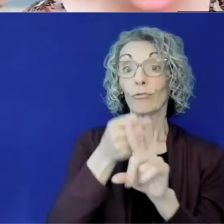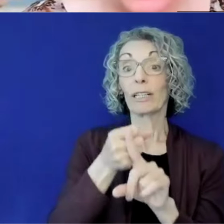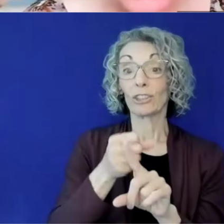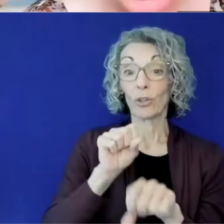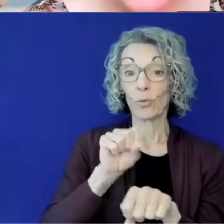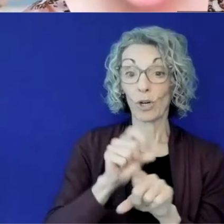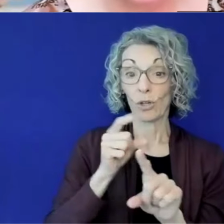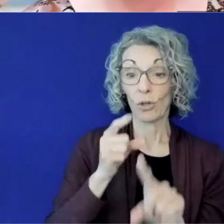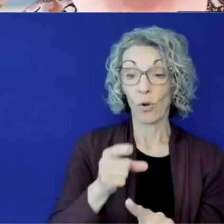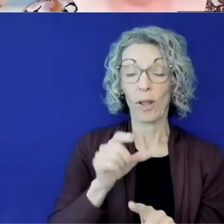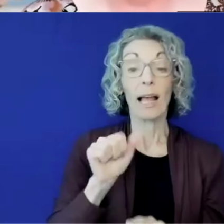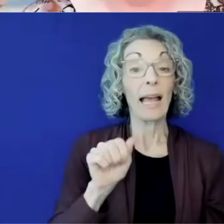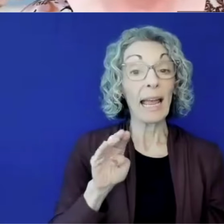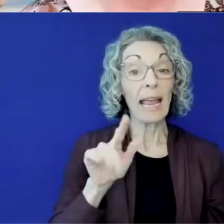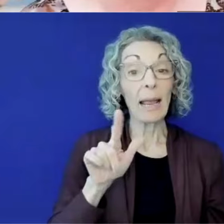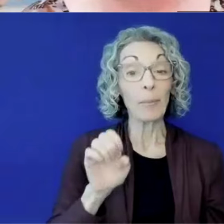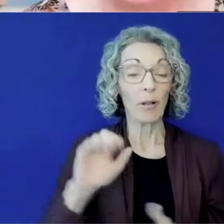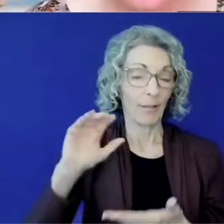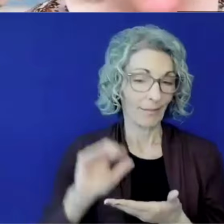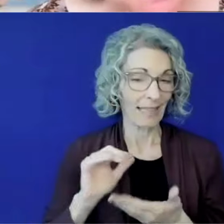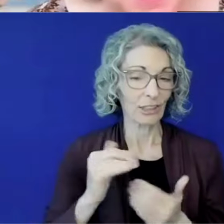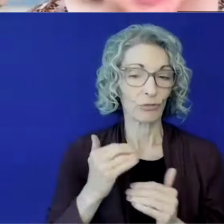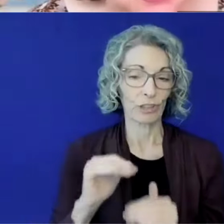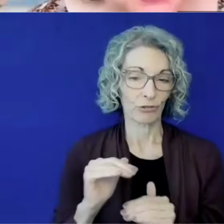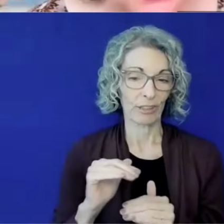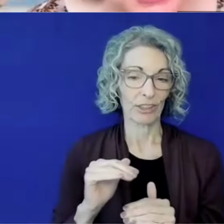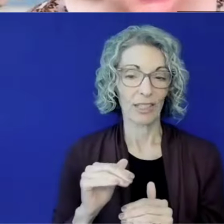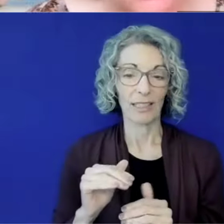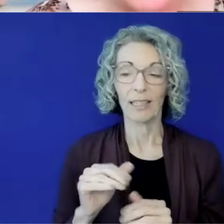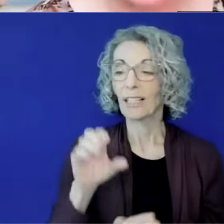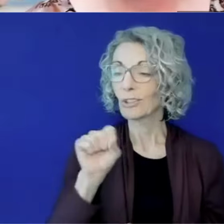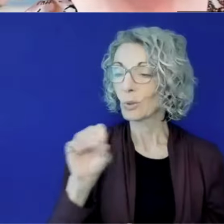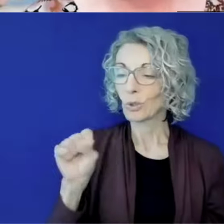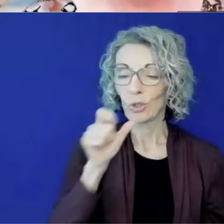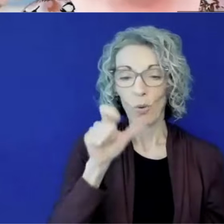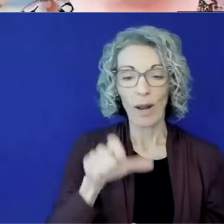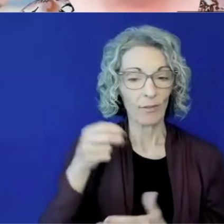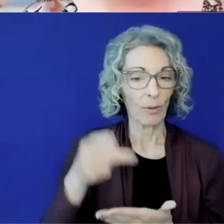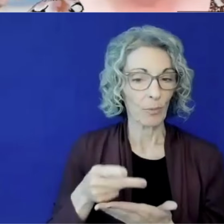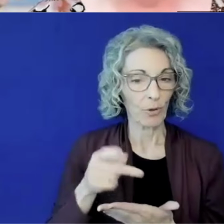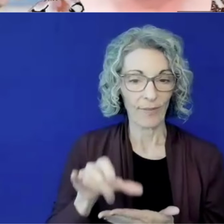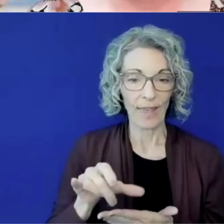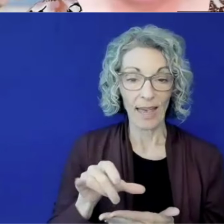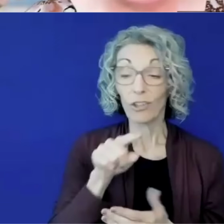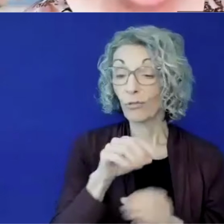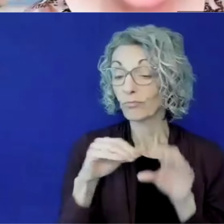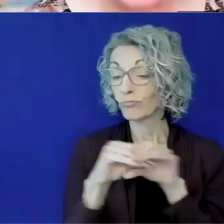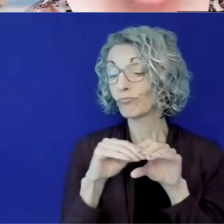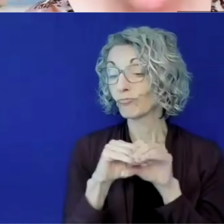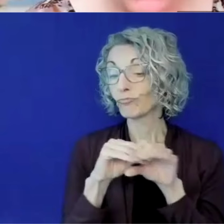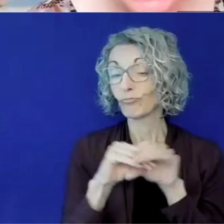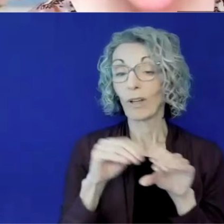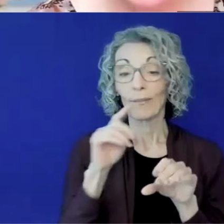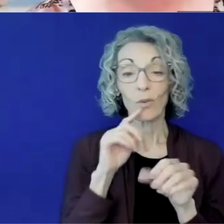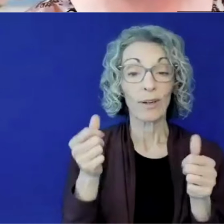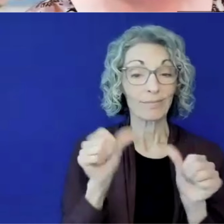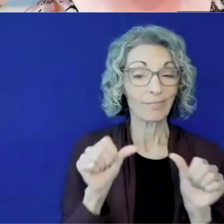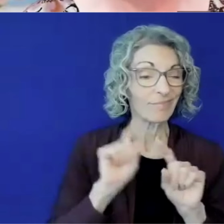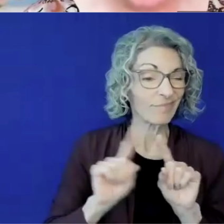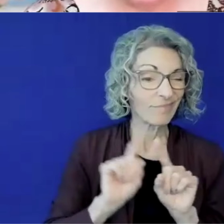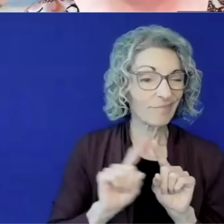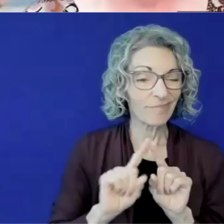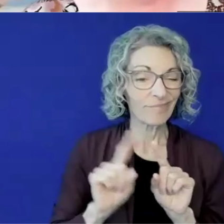many restrictions. It doesn't have to be approved by Social Security, and you can save for all kinds of reasons.